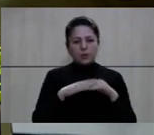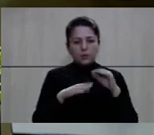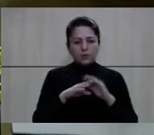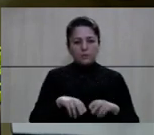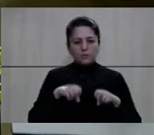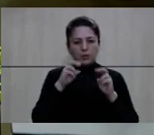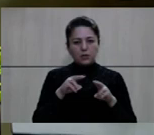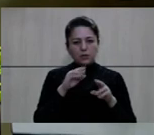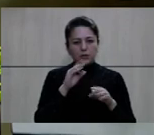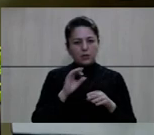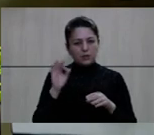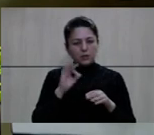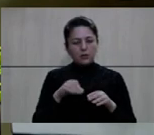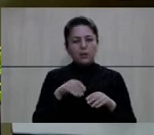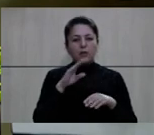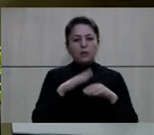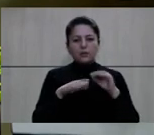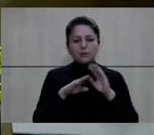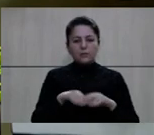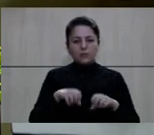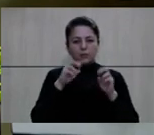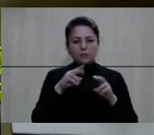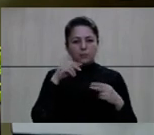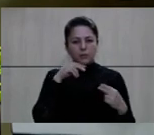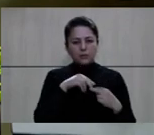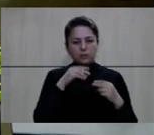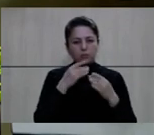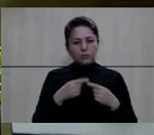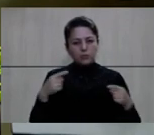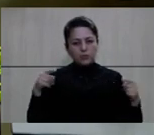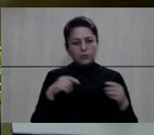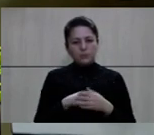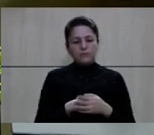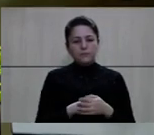tasnifi, kasblarda mehnat turlarining ta'rifi.